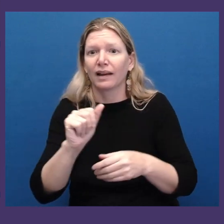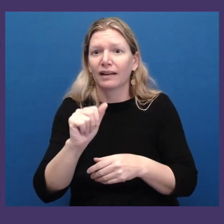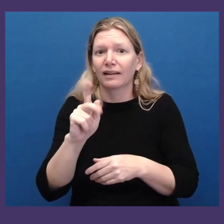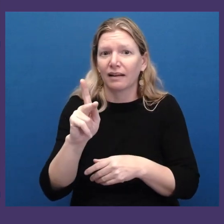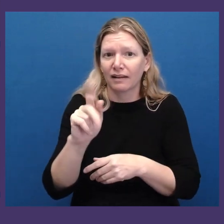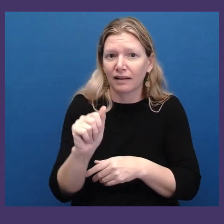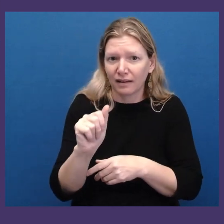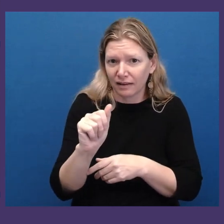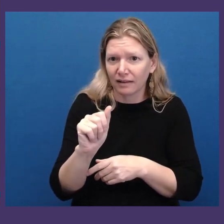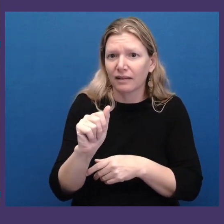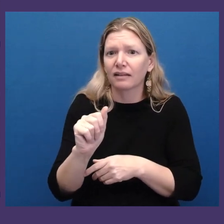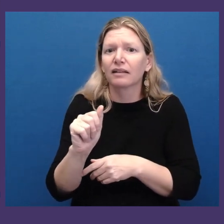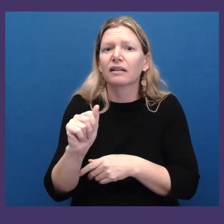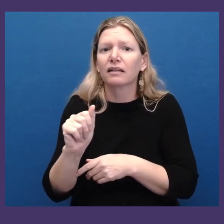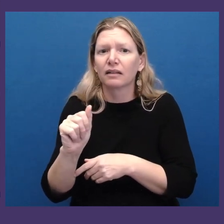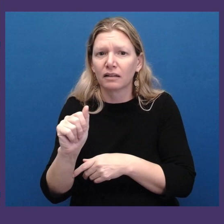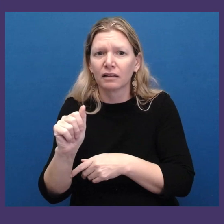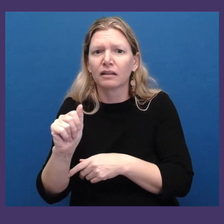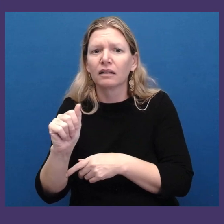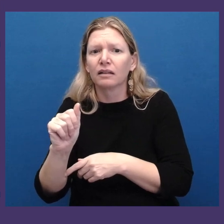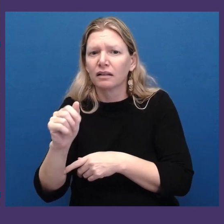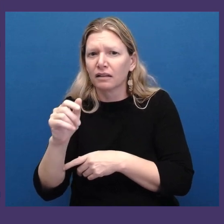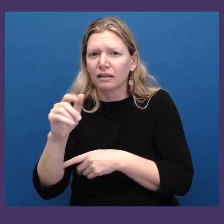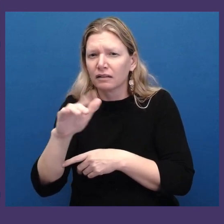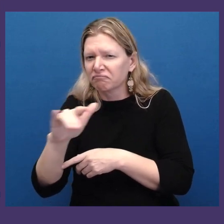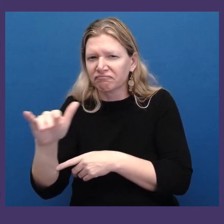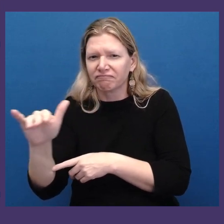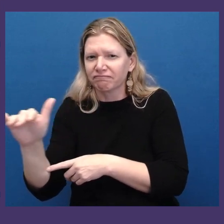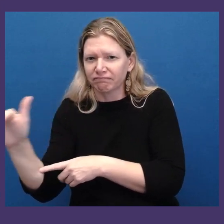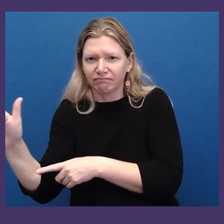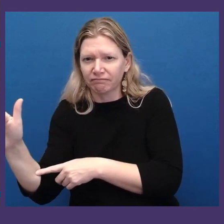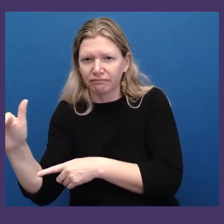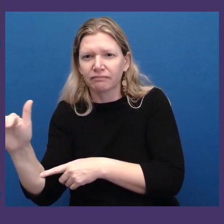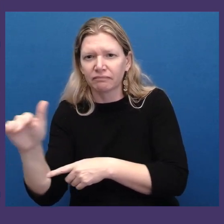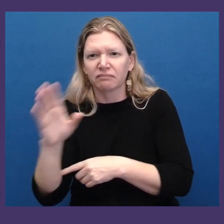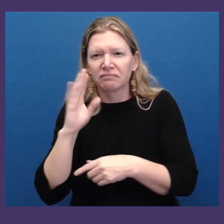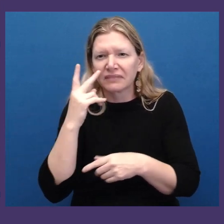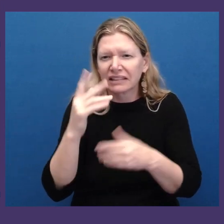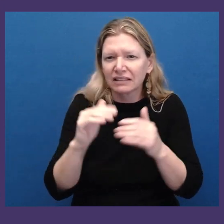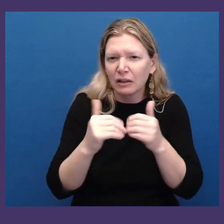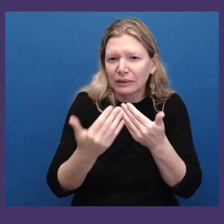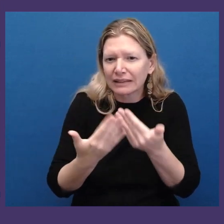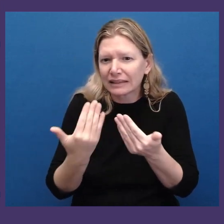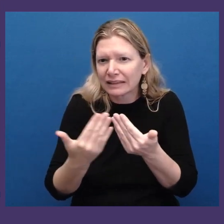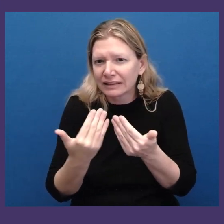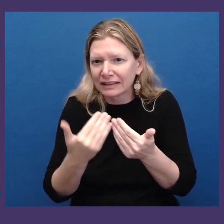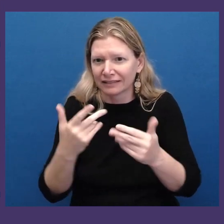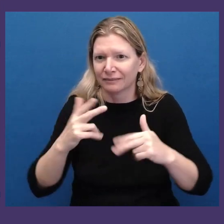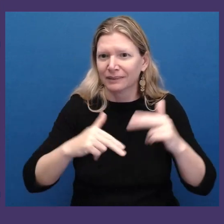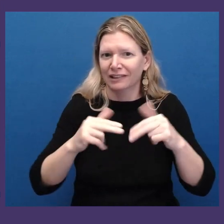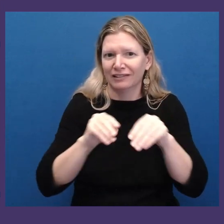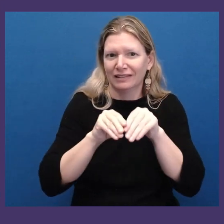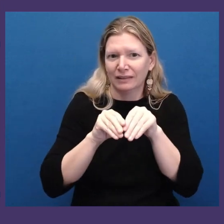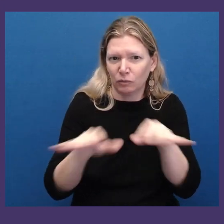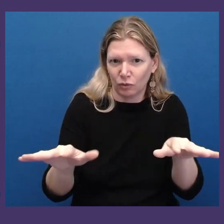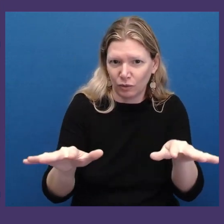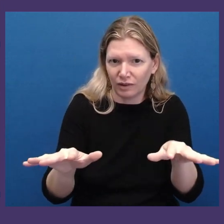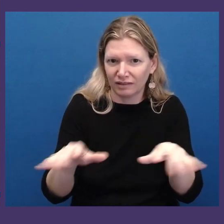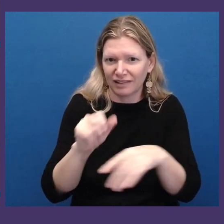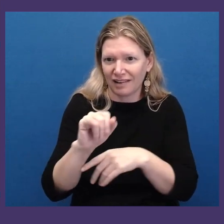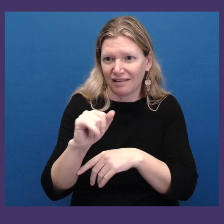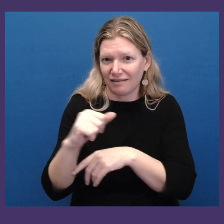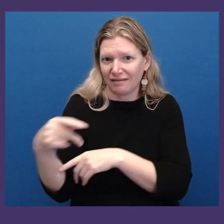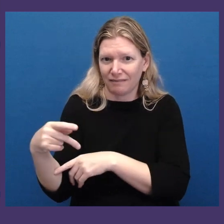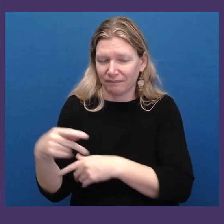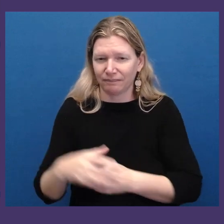aka.ms/GitHub-Copilot for Azure to see how easy it is to build and deploy an AI app. It's so great to see